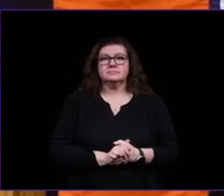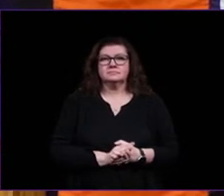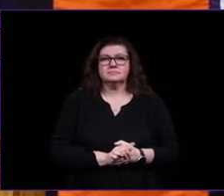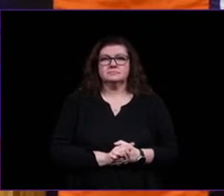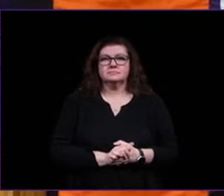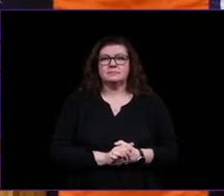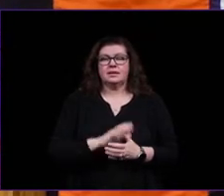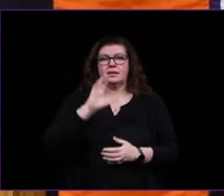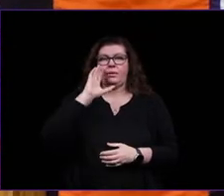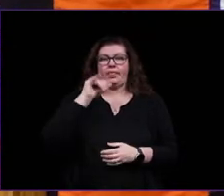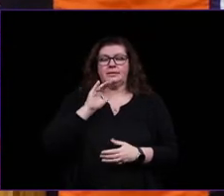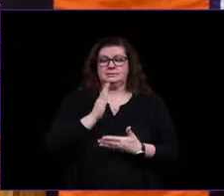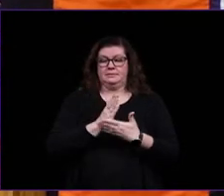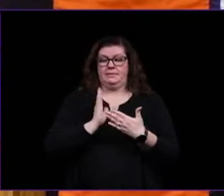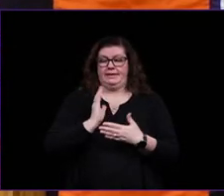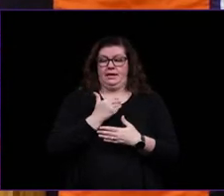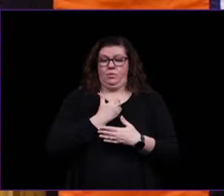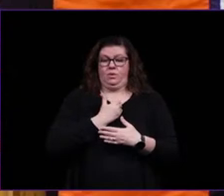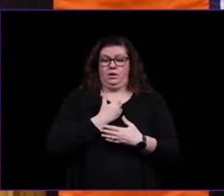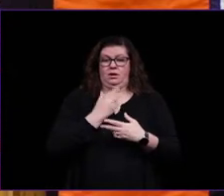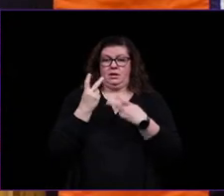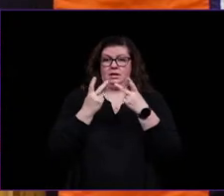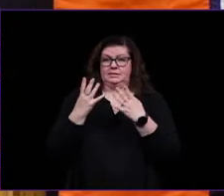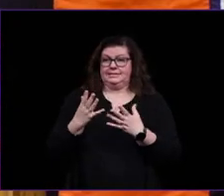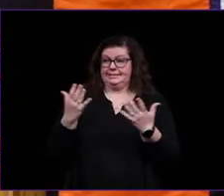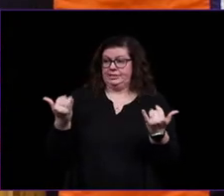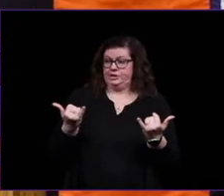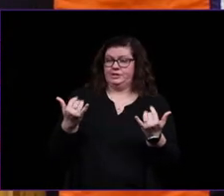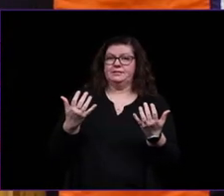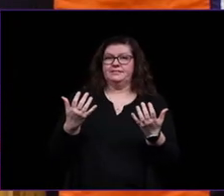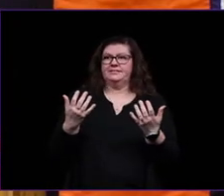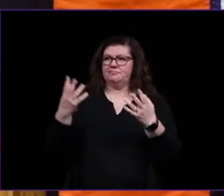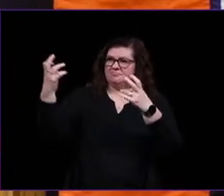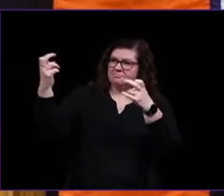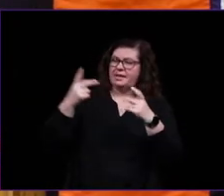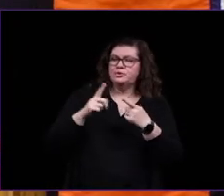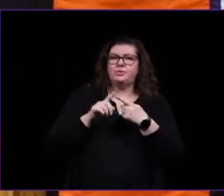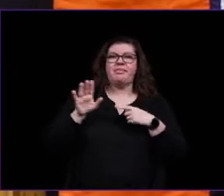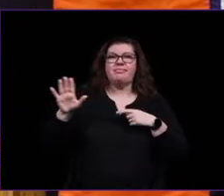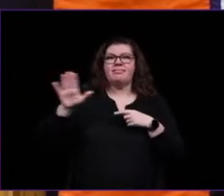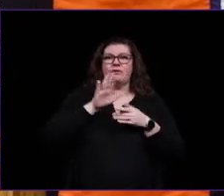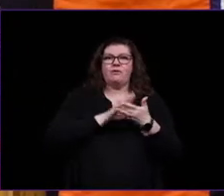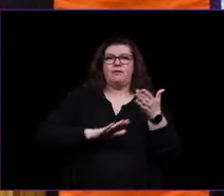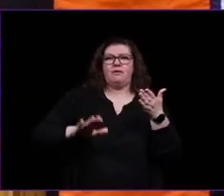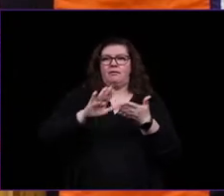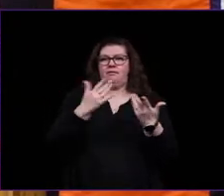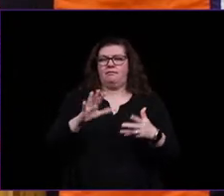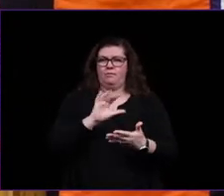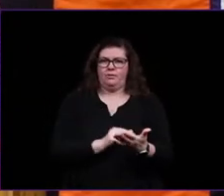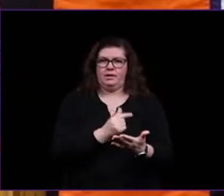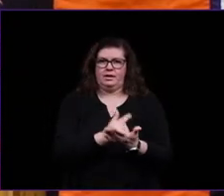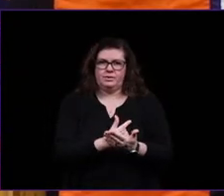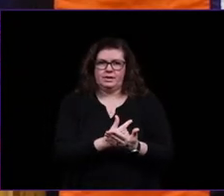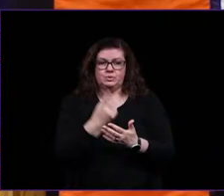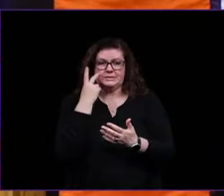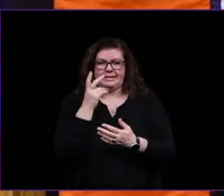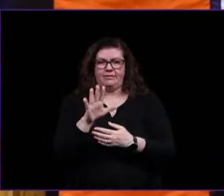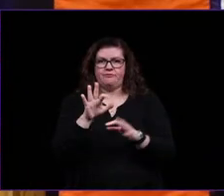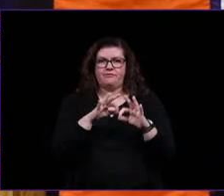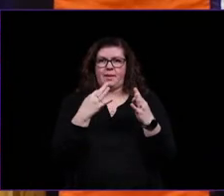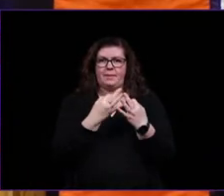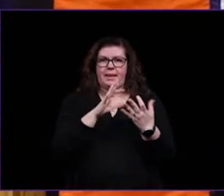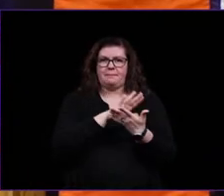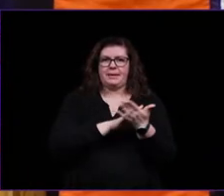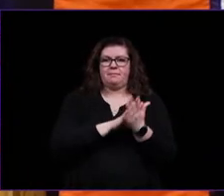I know that some of our guests here today have returned to their alma mater to witness family and loved ones join them as Clemson alumni. If you